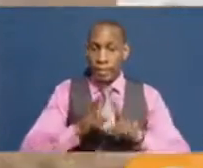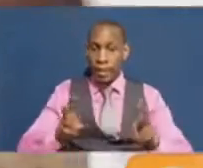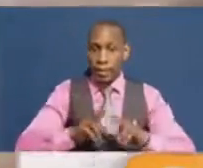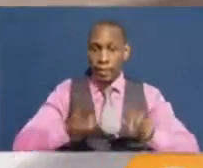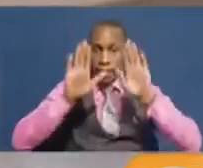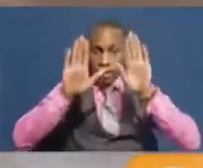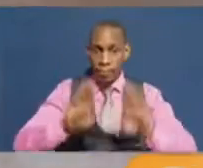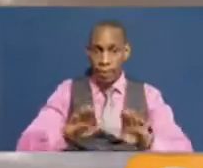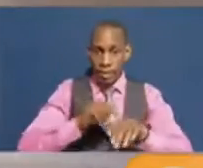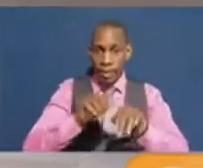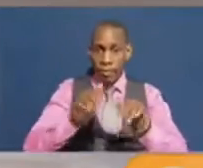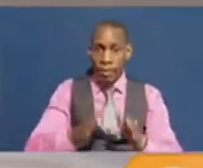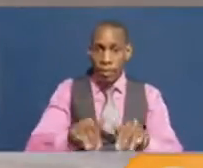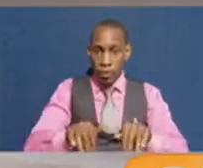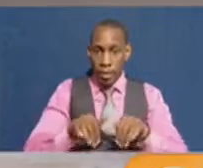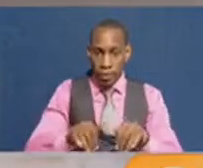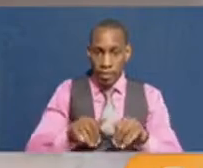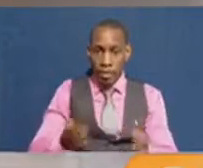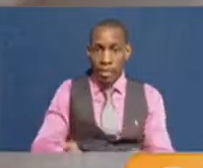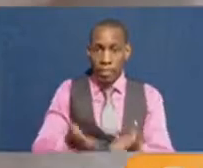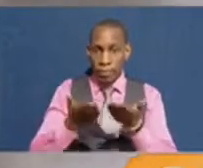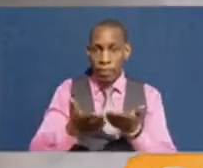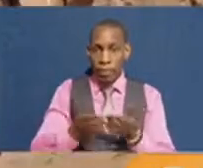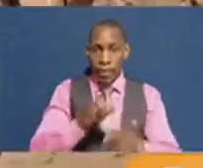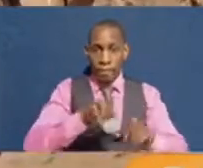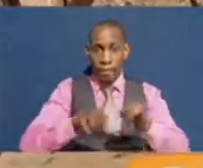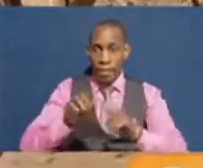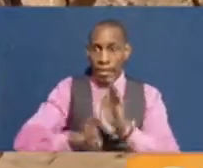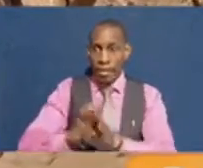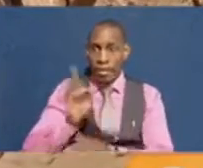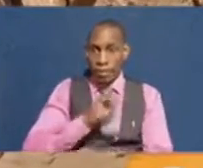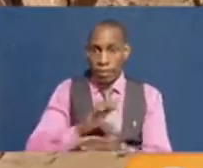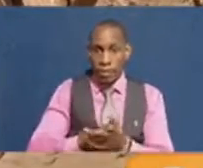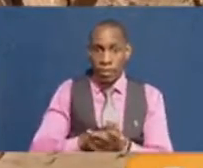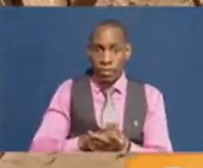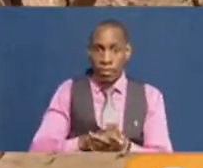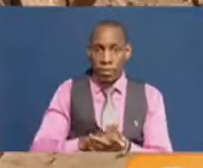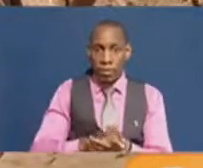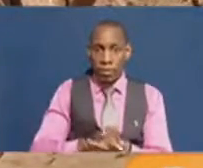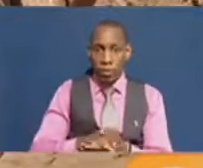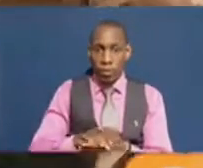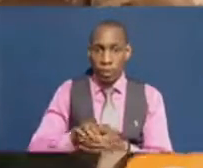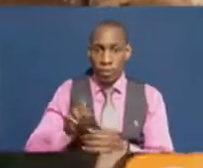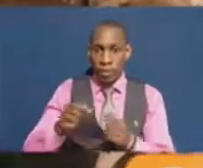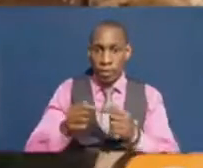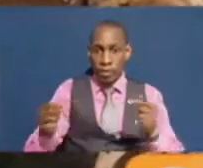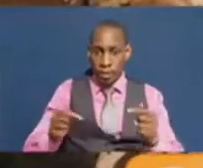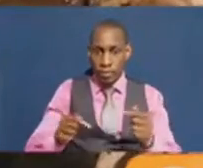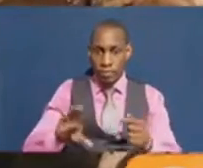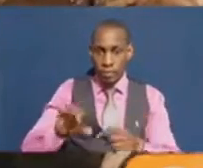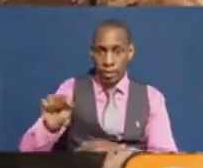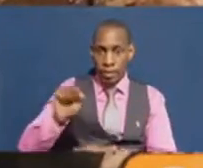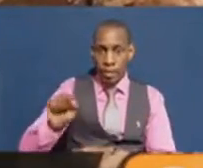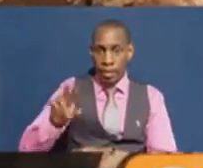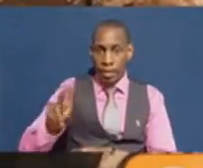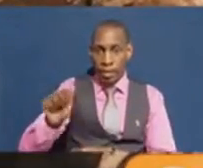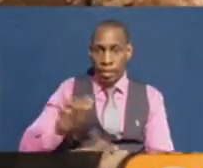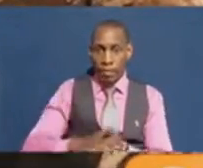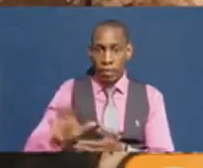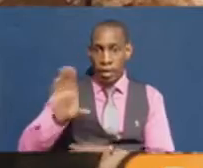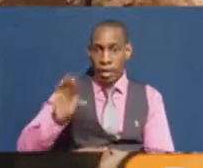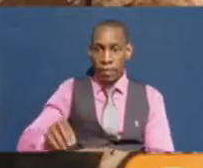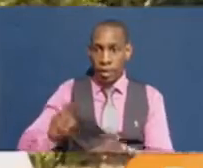as farmers wait for the improved cassava variety developed under the virus-resistant Cassava for Africa Plus project. We